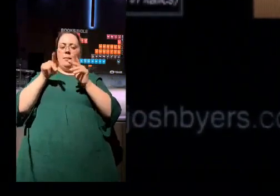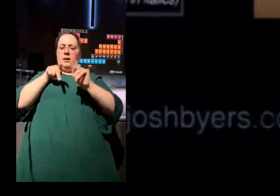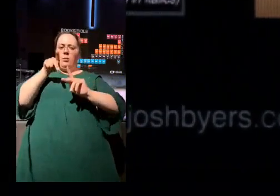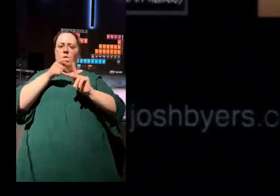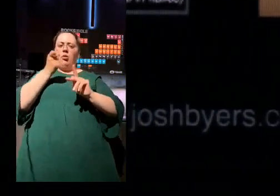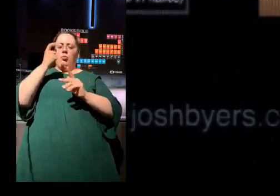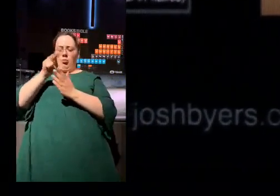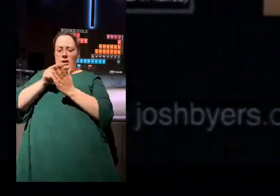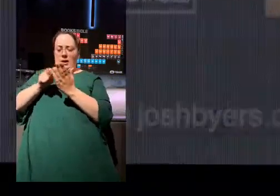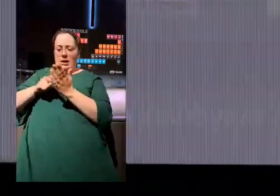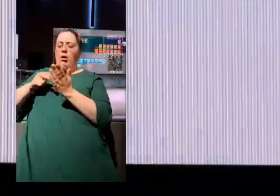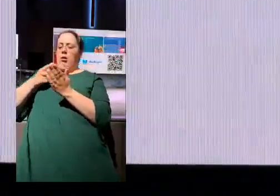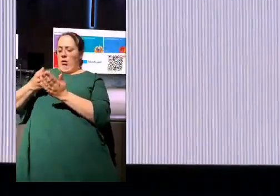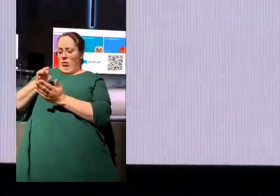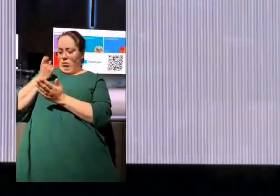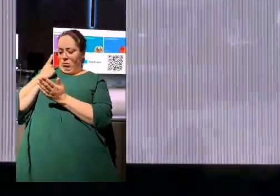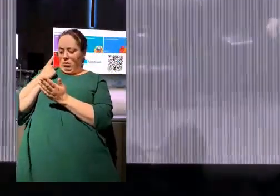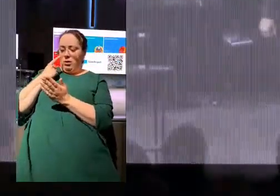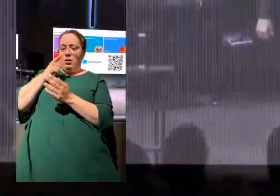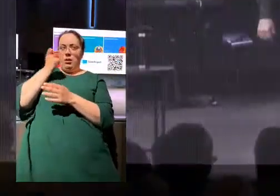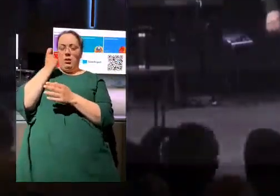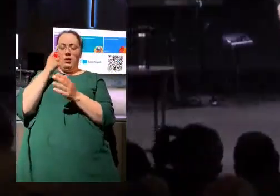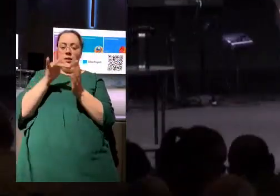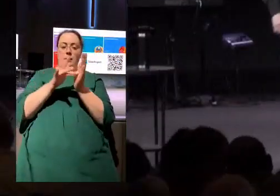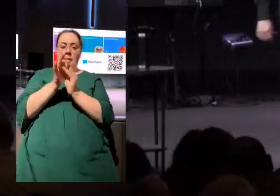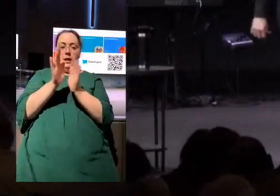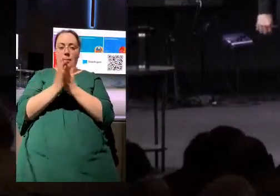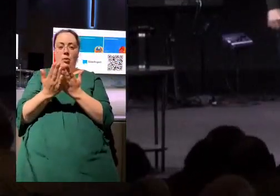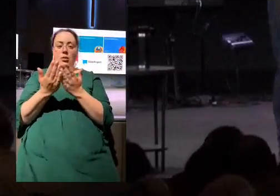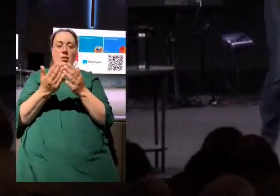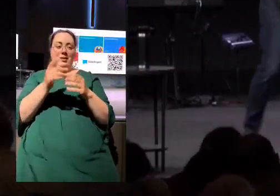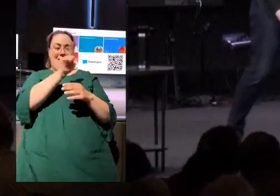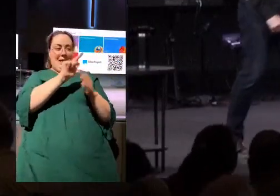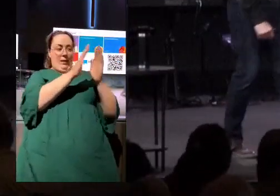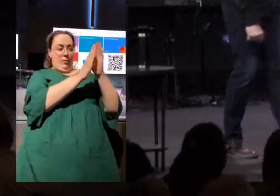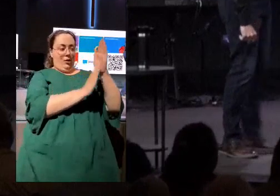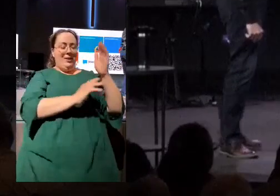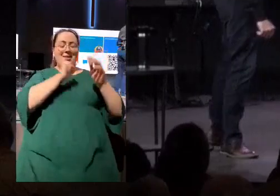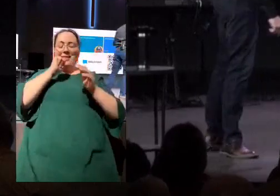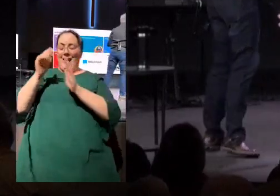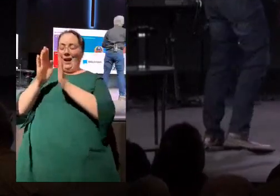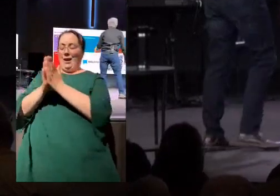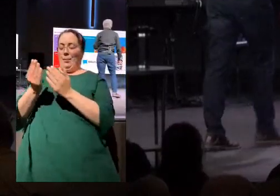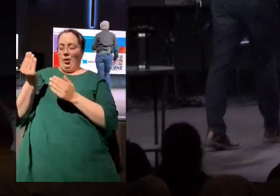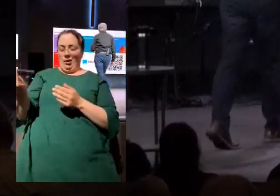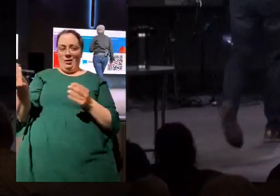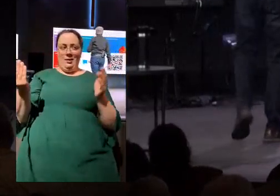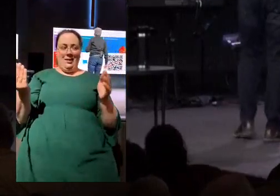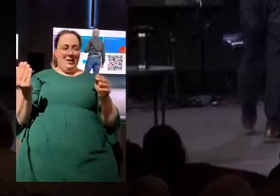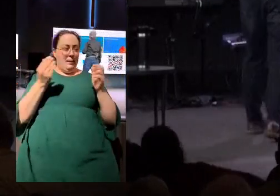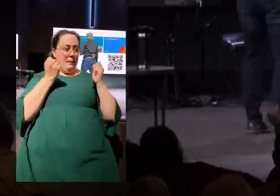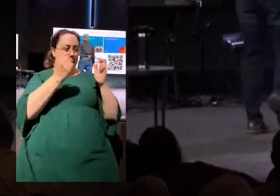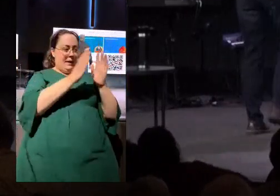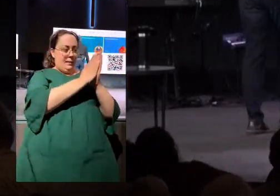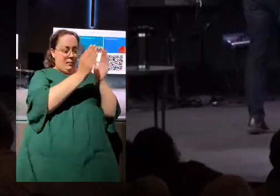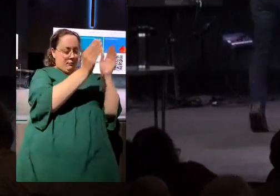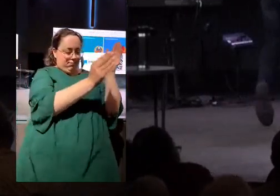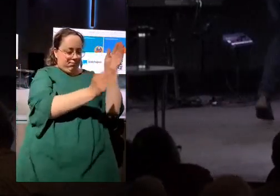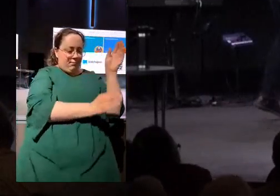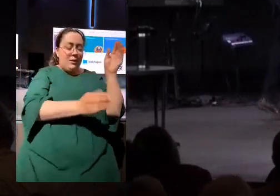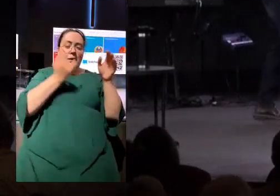is a library, not a book. If you really want to get a handle on how to read the different styles,